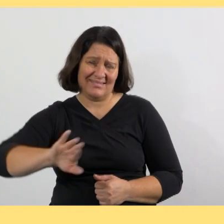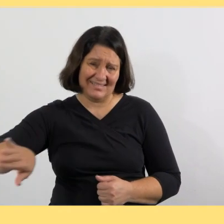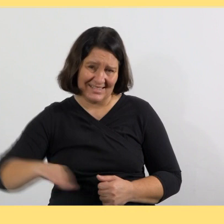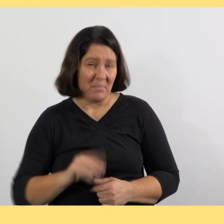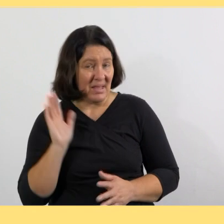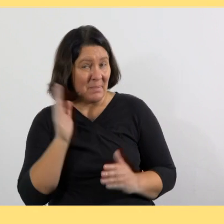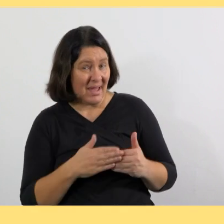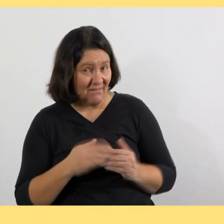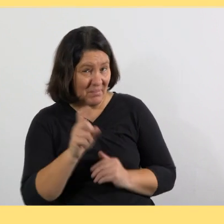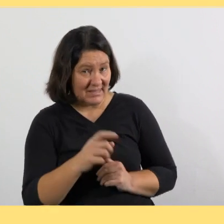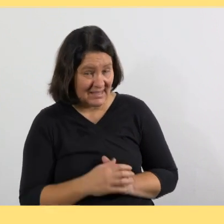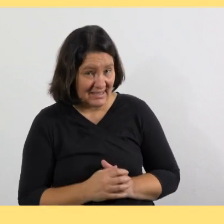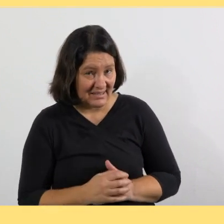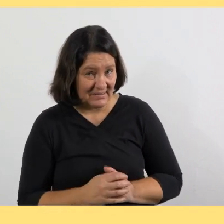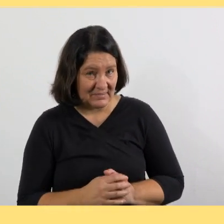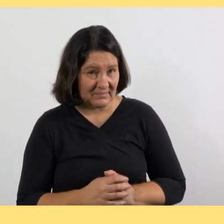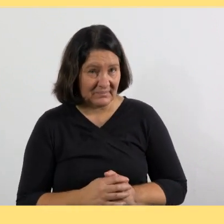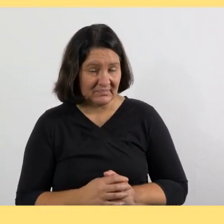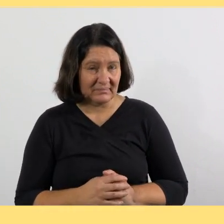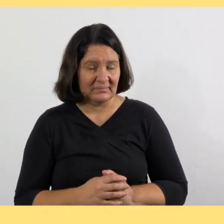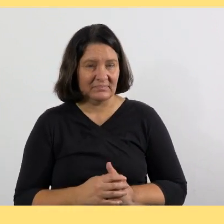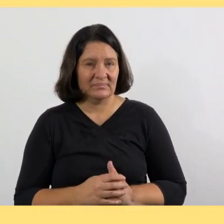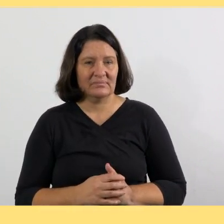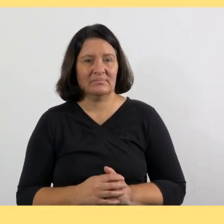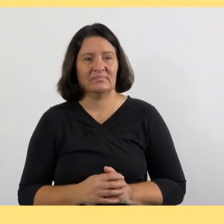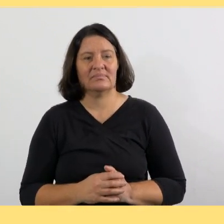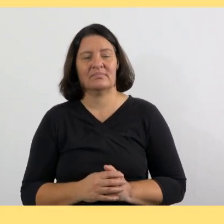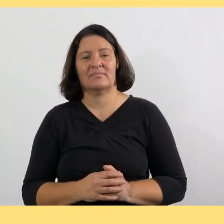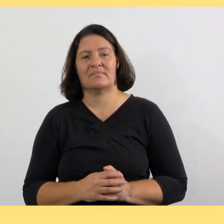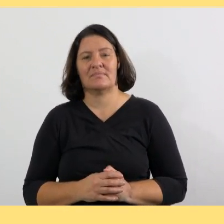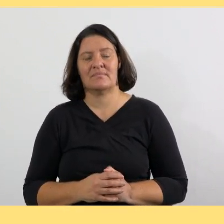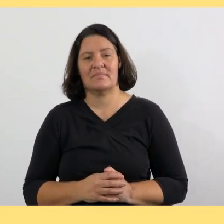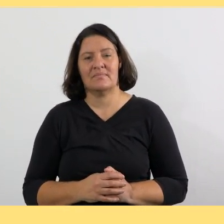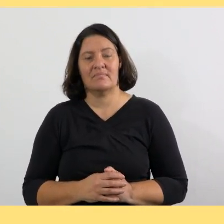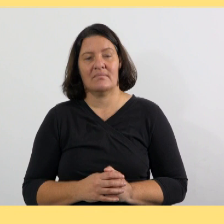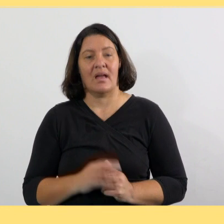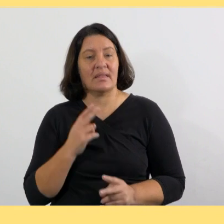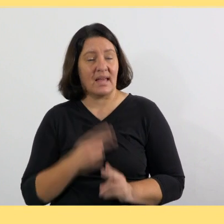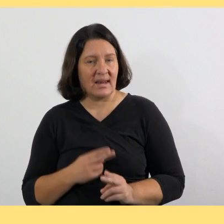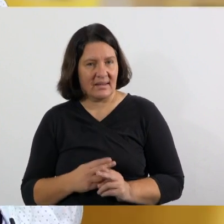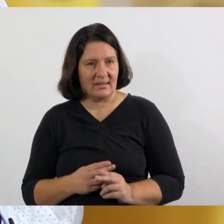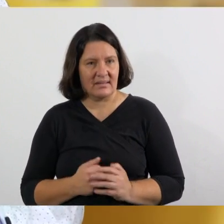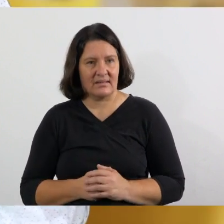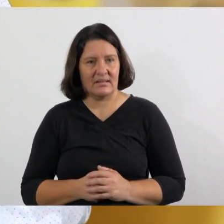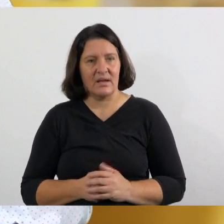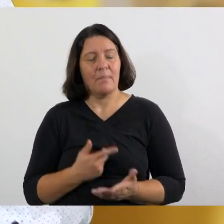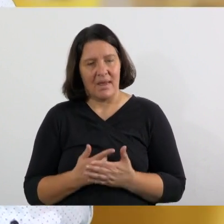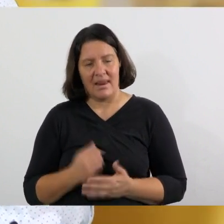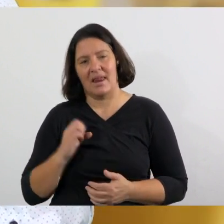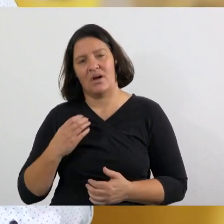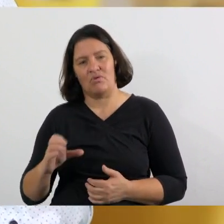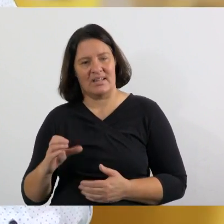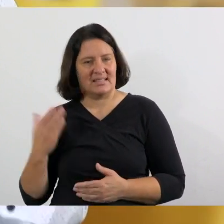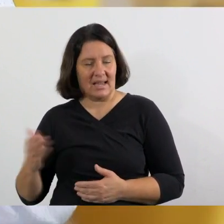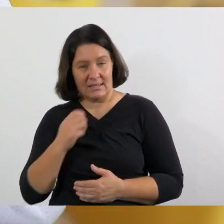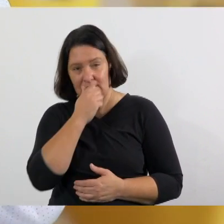600. I need you to be careful of that. Not the 600, but the 1,200. And then it is on the